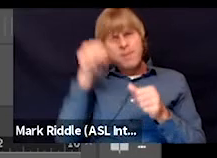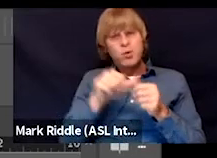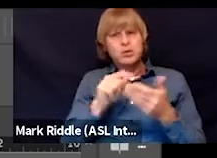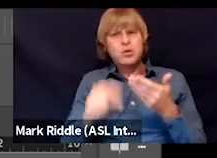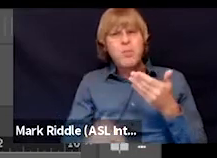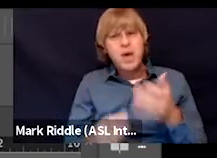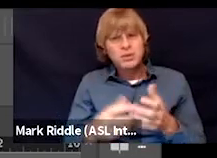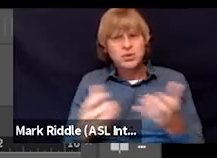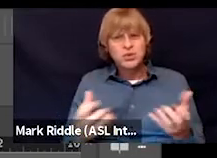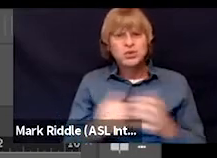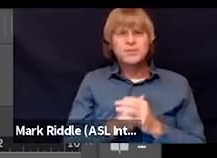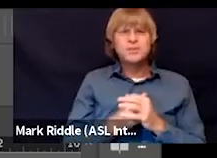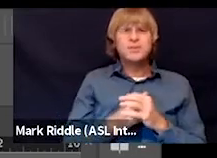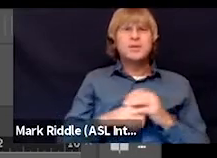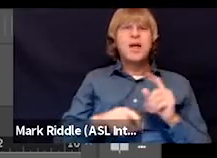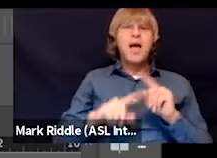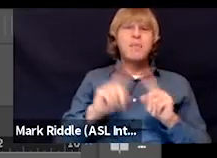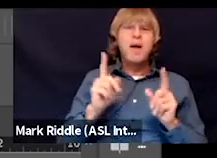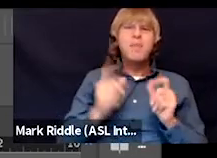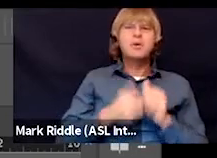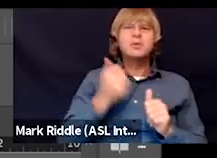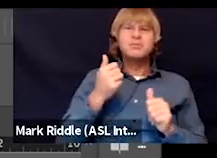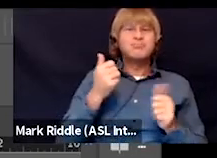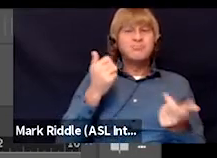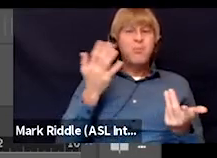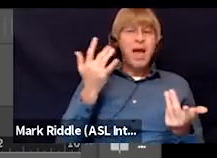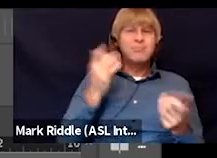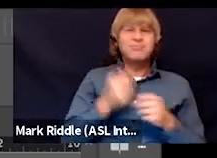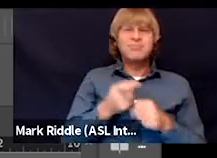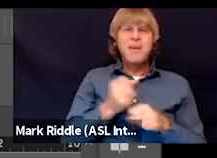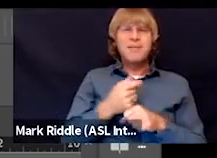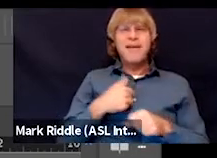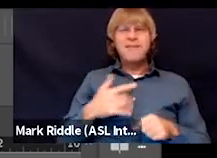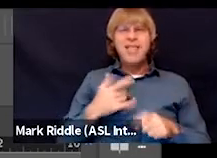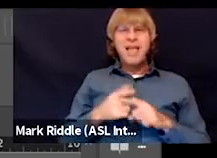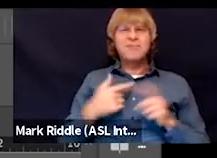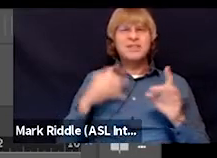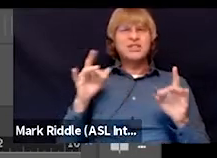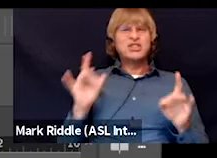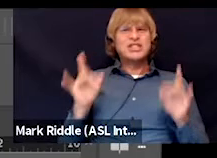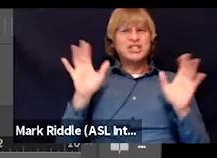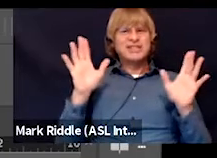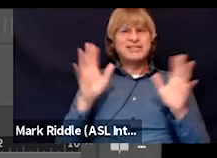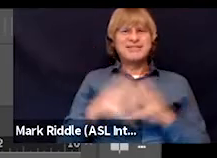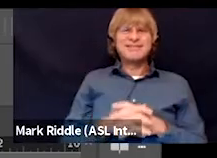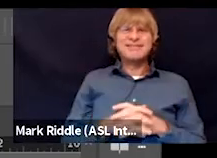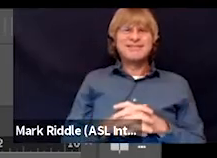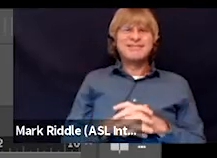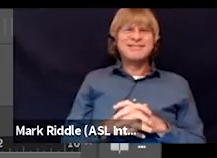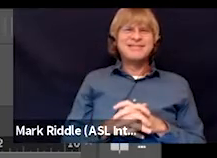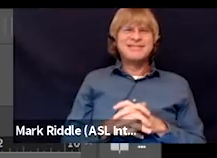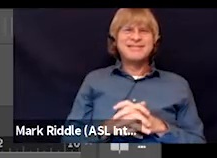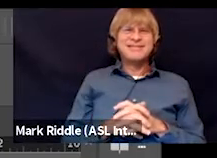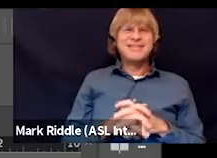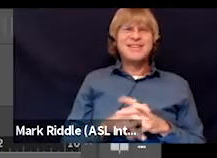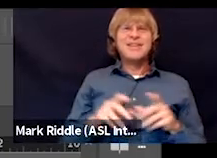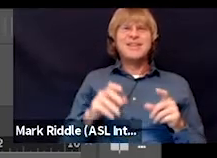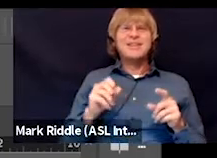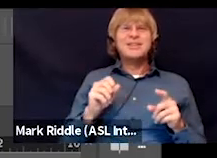much. But mostly, like I said, they make me feel like a magician.